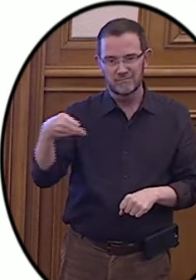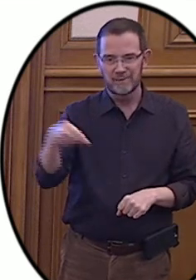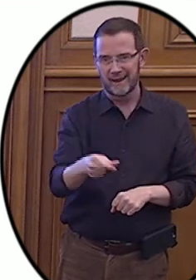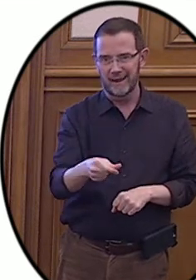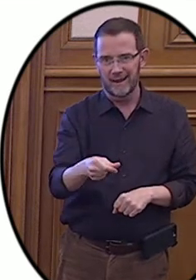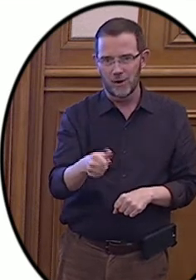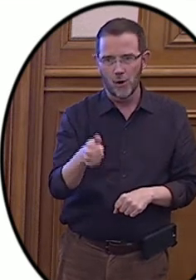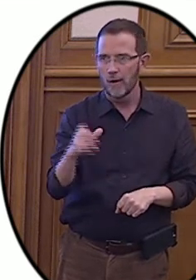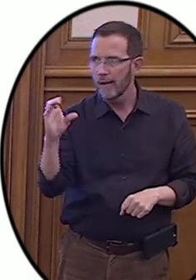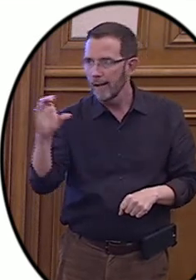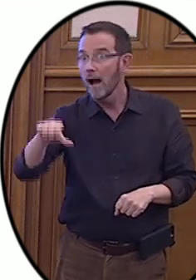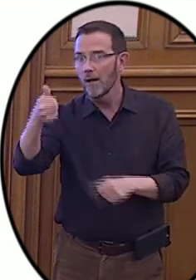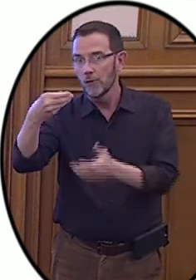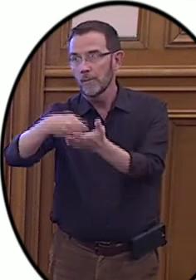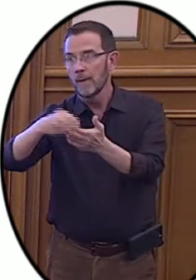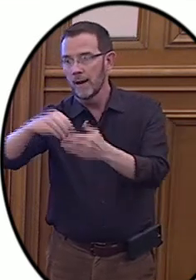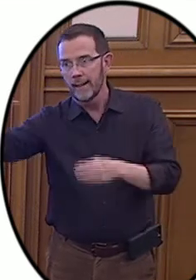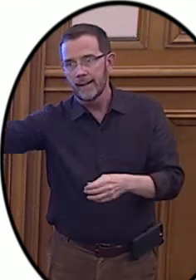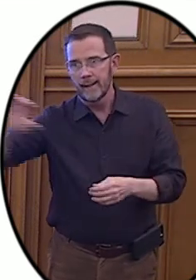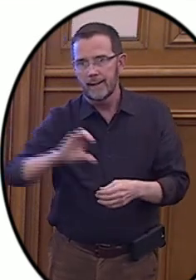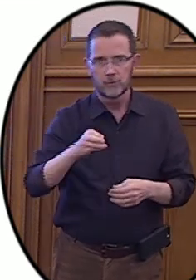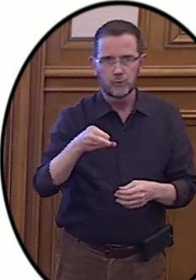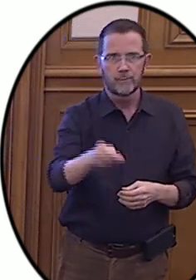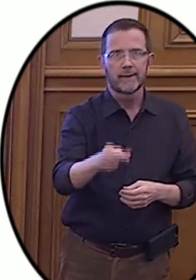funding to pay for the modification.